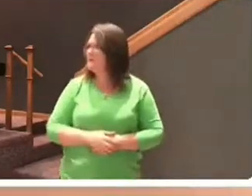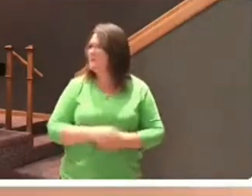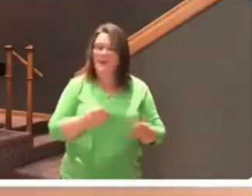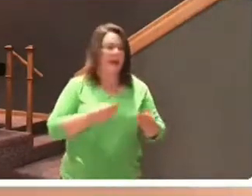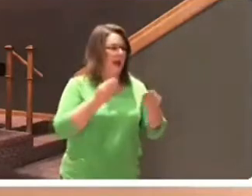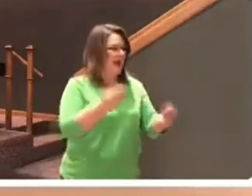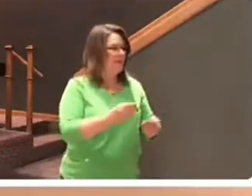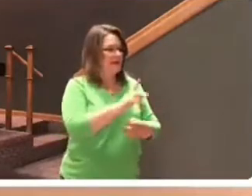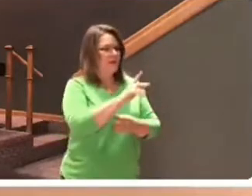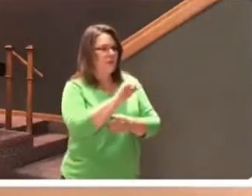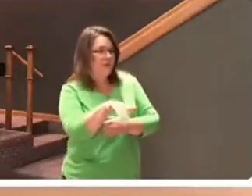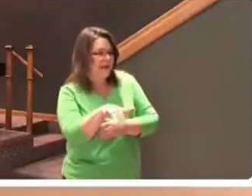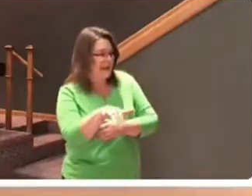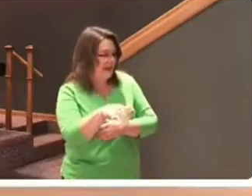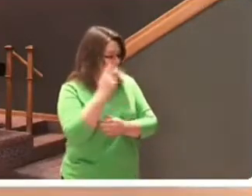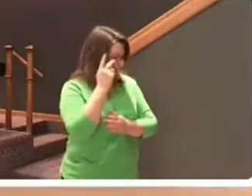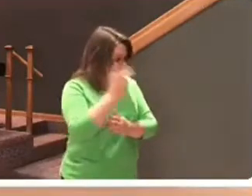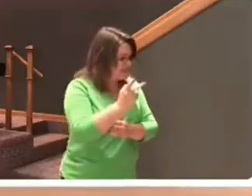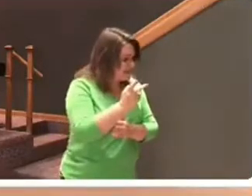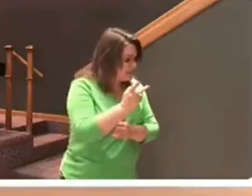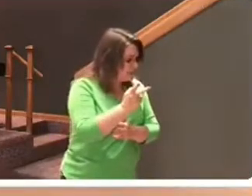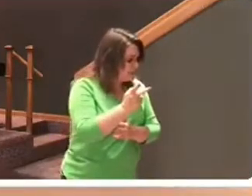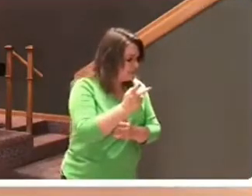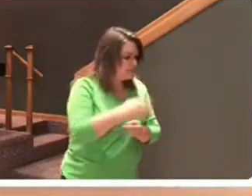give you the key to seeing